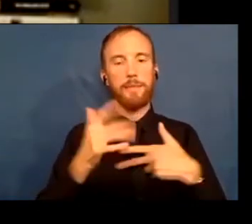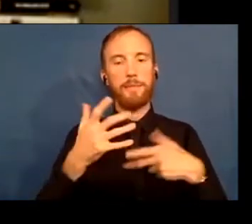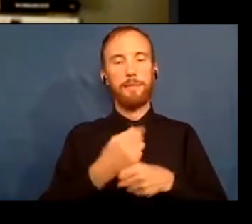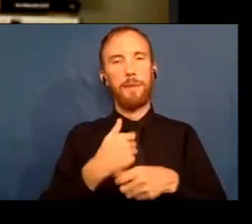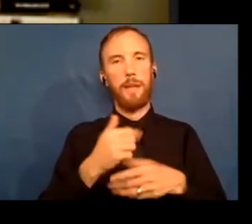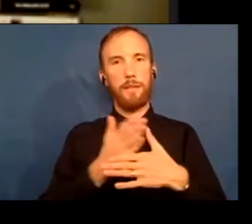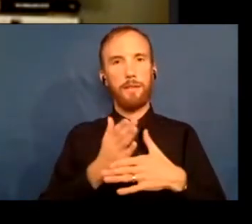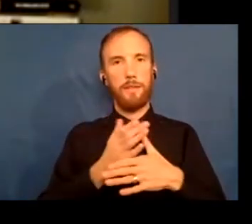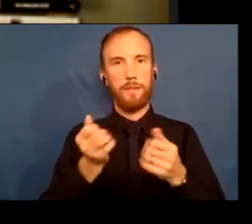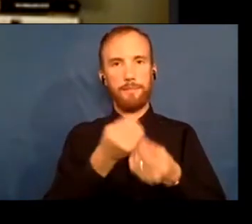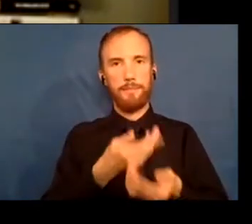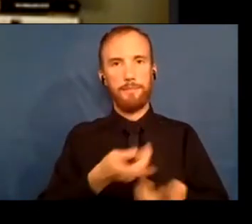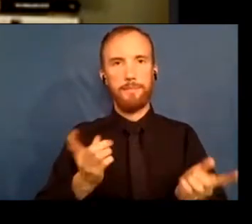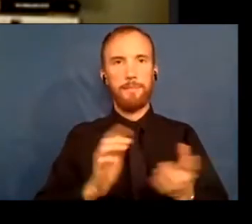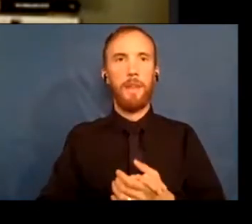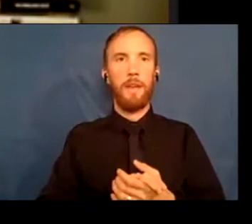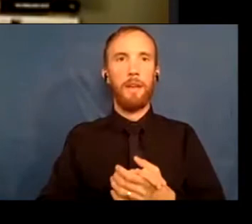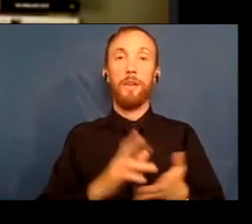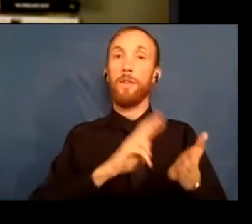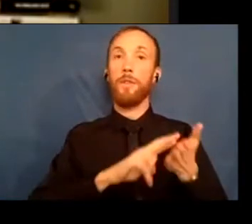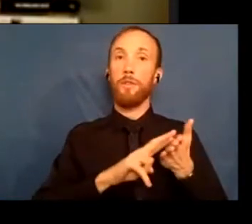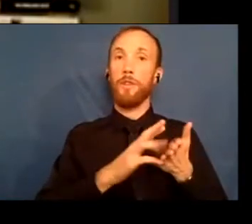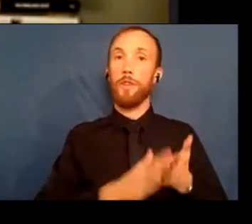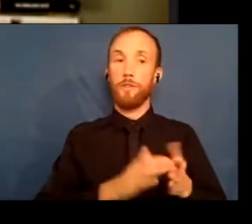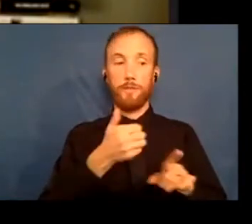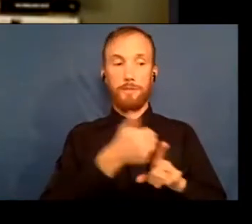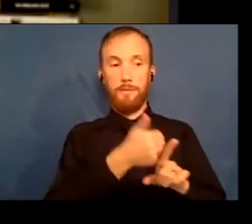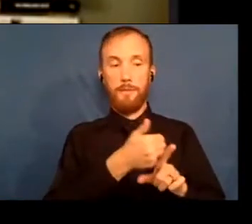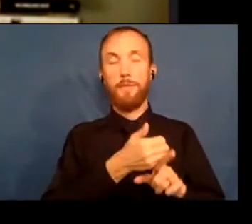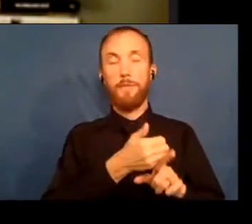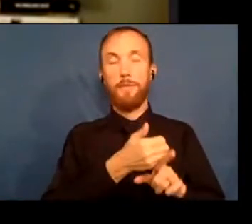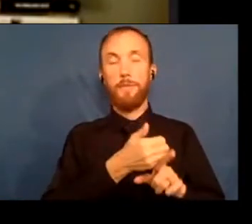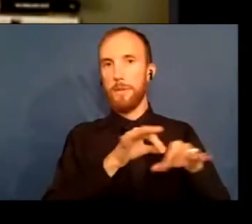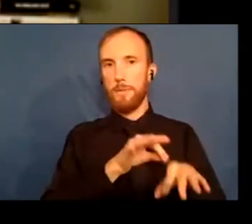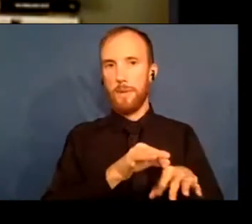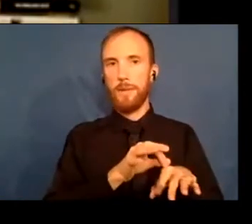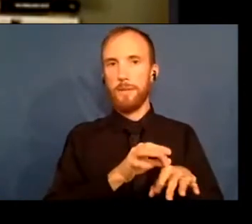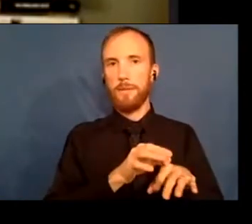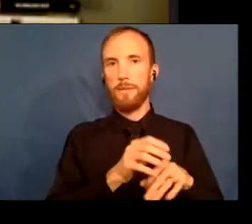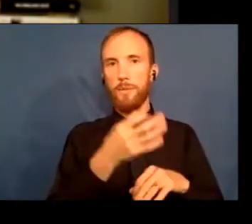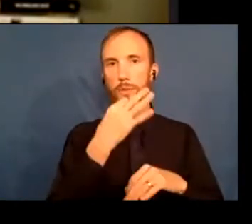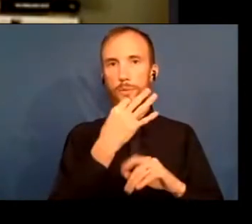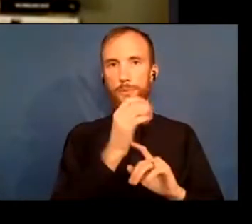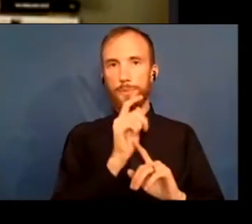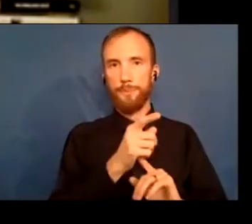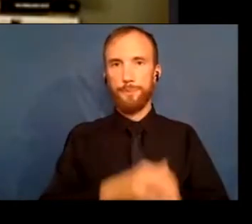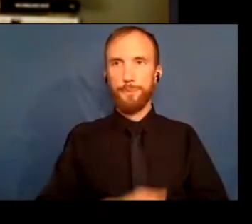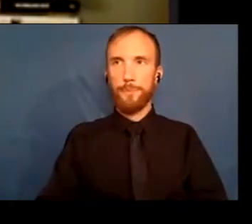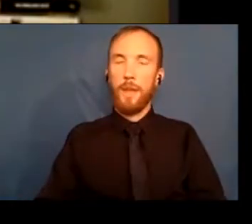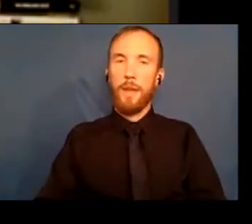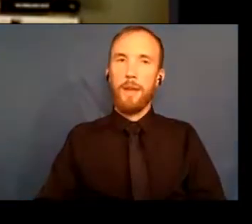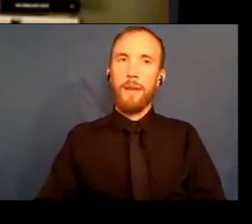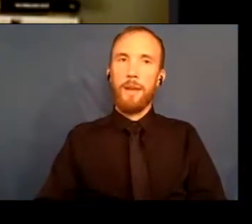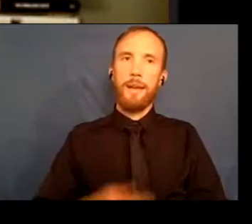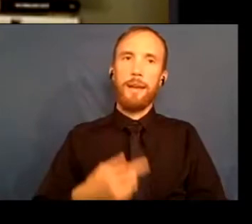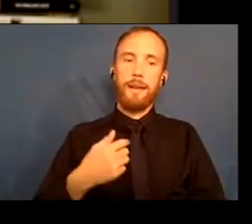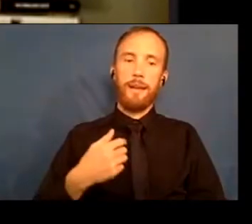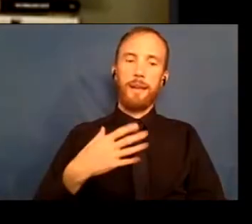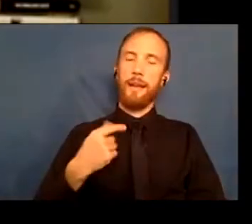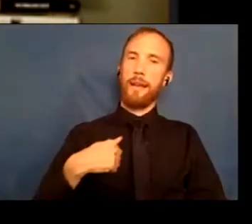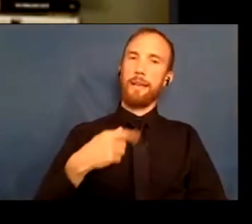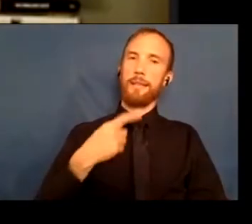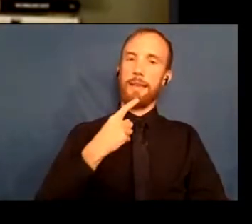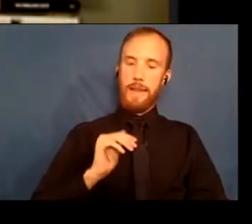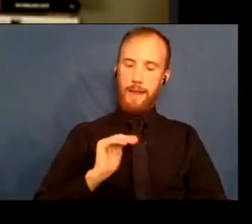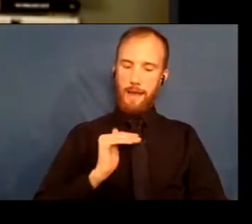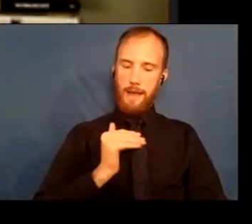who these researchers are in a second, and why I keep saying our understanding and so on,